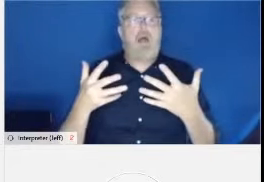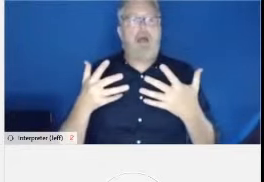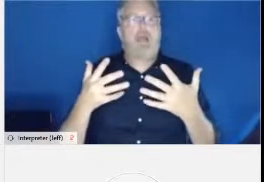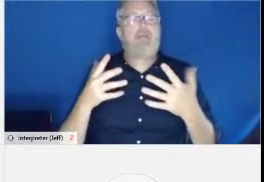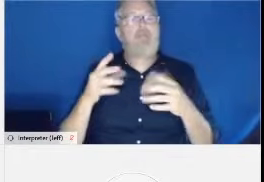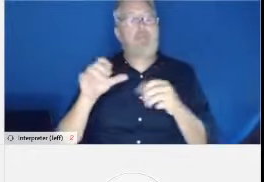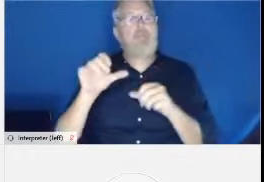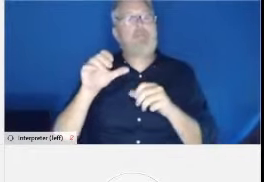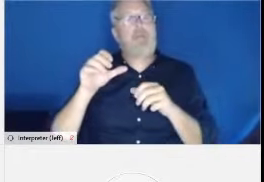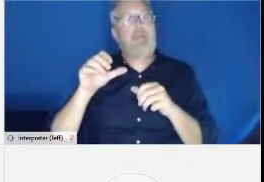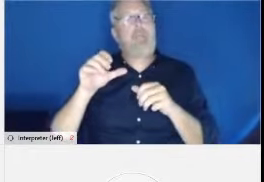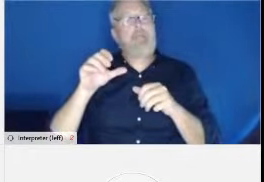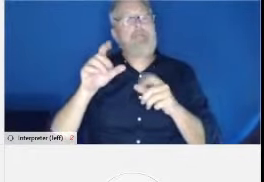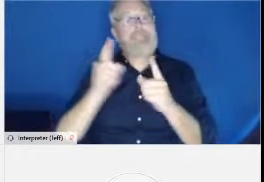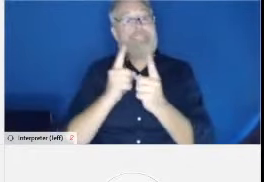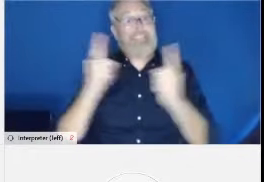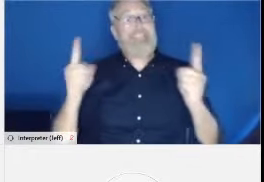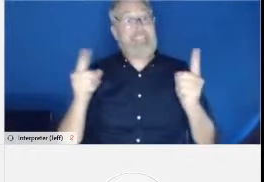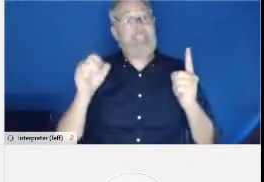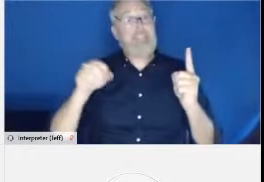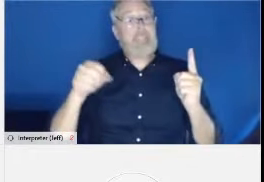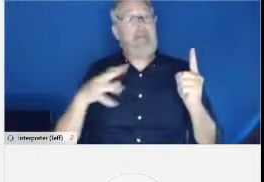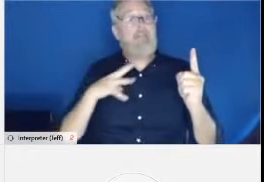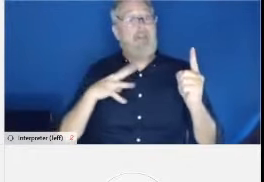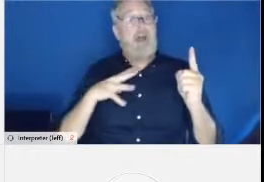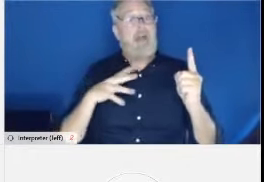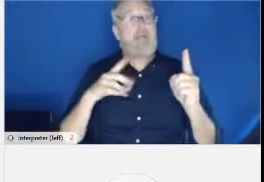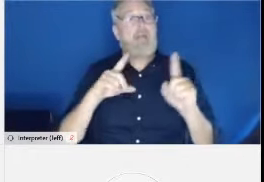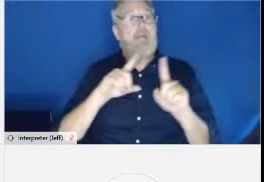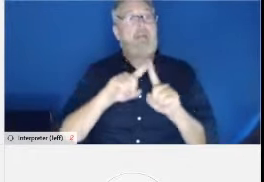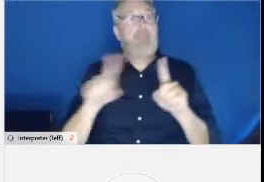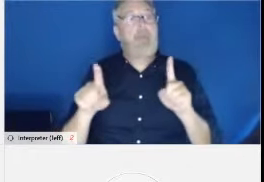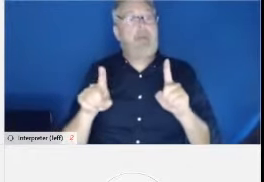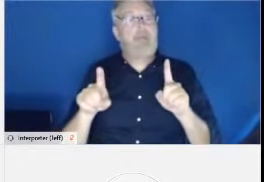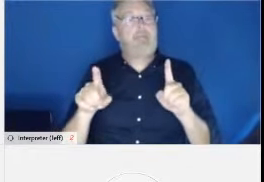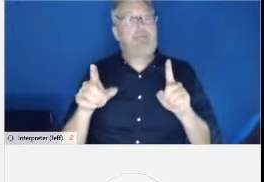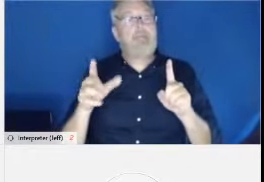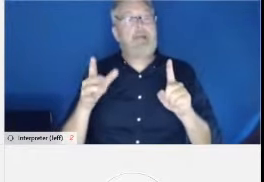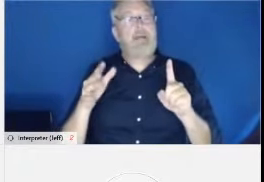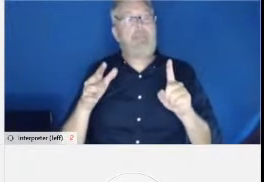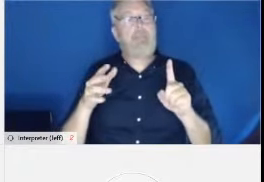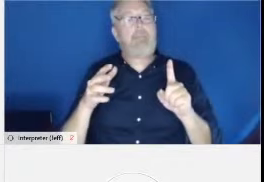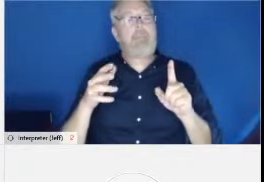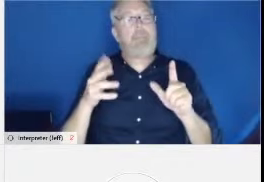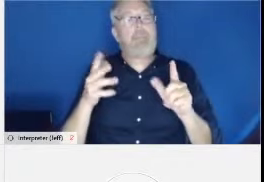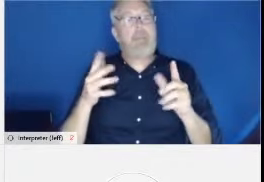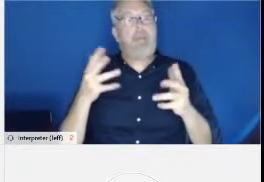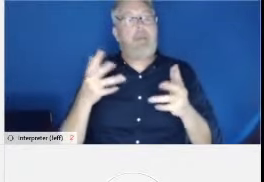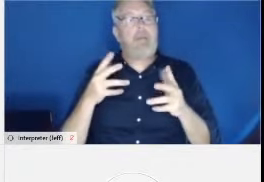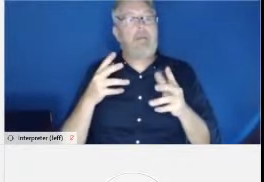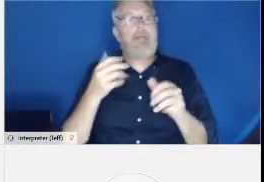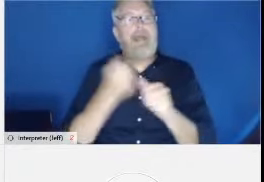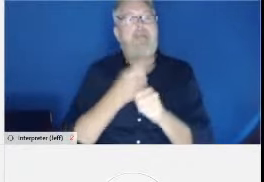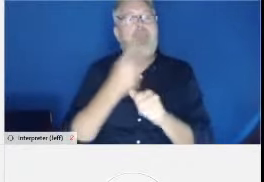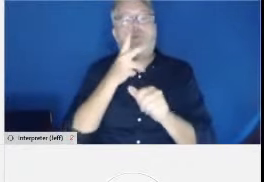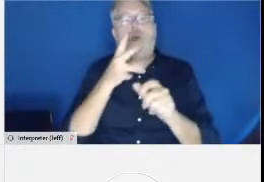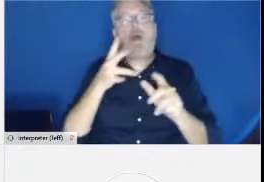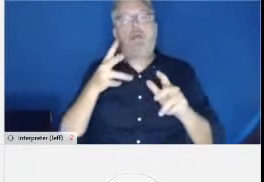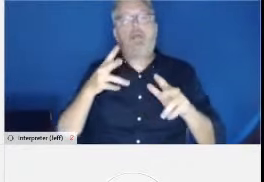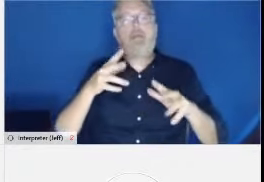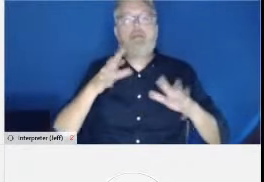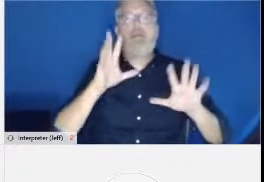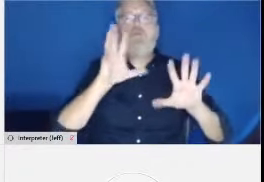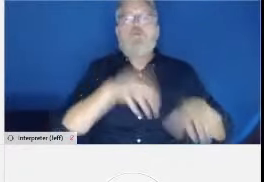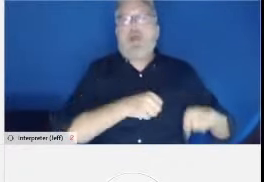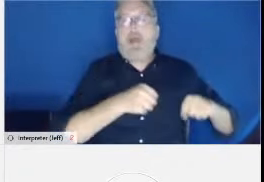for social distancing, physically distancing in the class, but nonetheless, everyone had gotten kind of clustered up